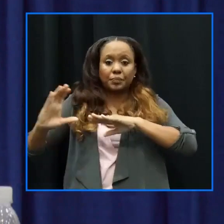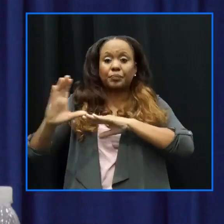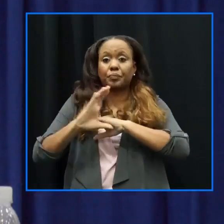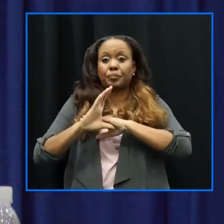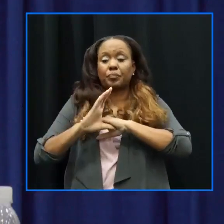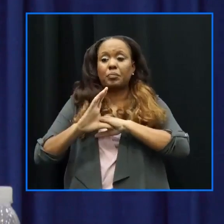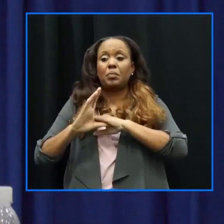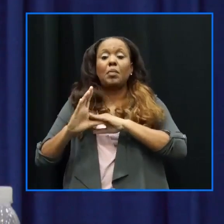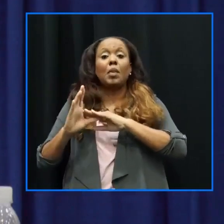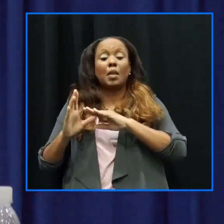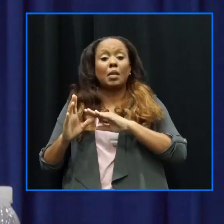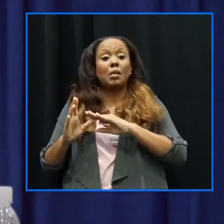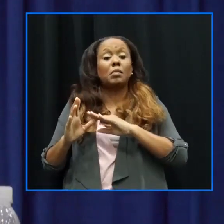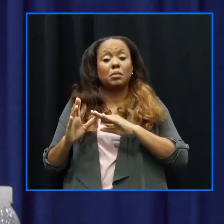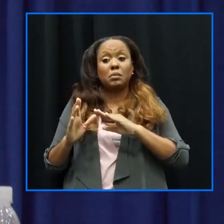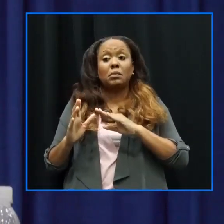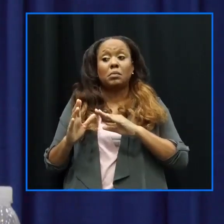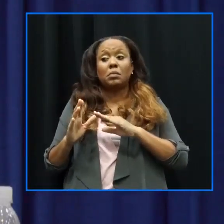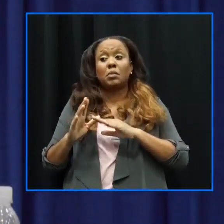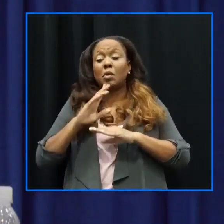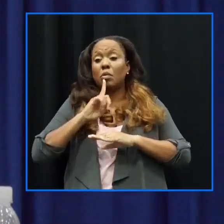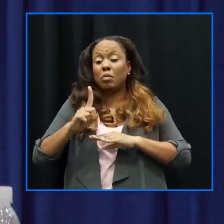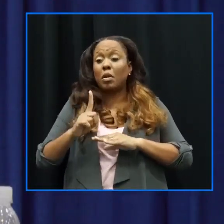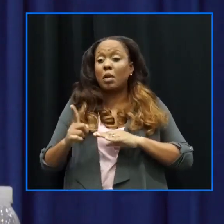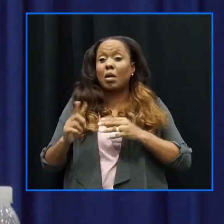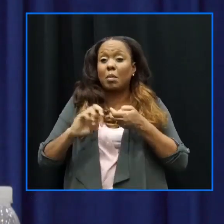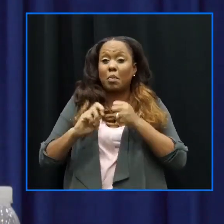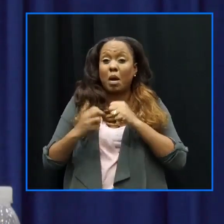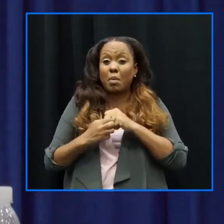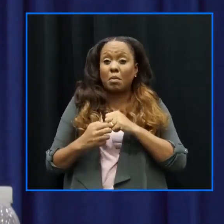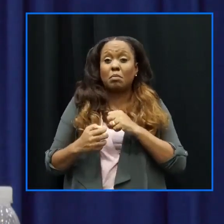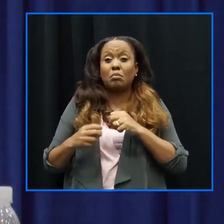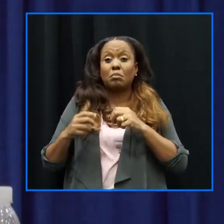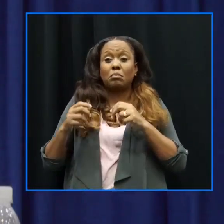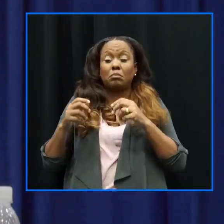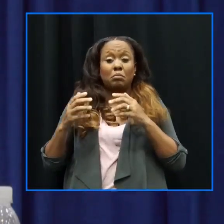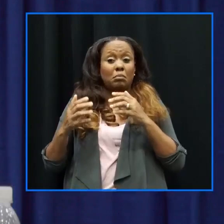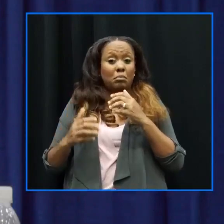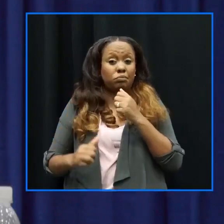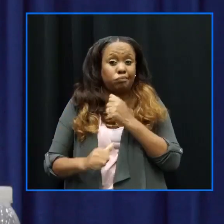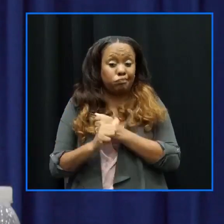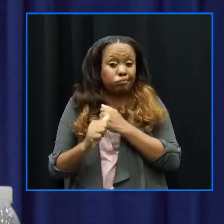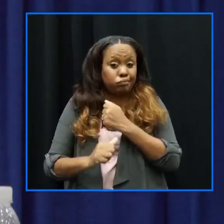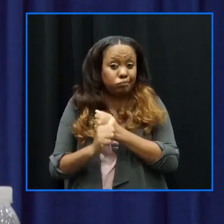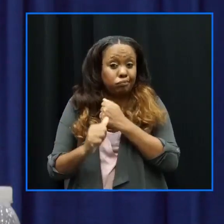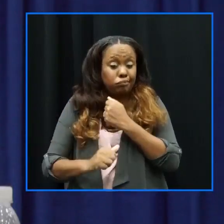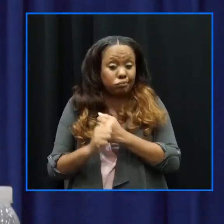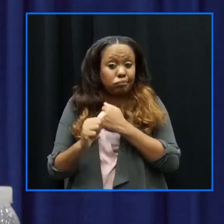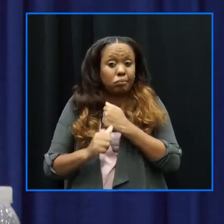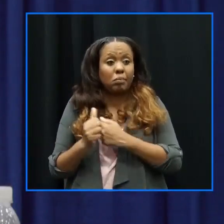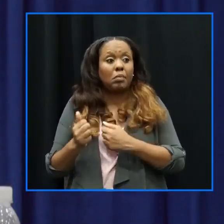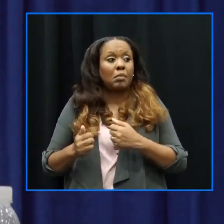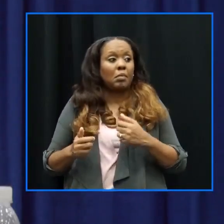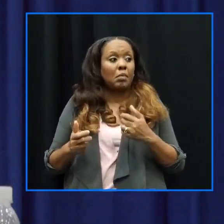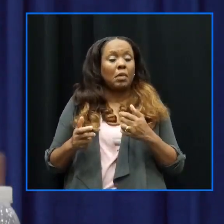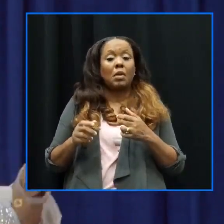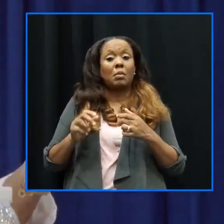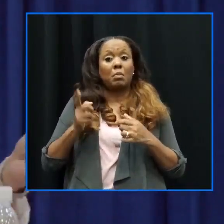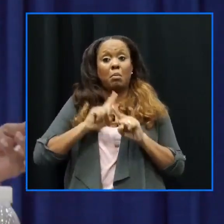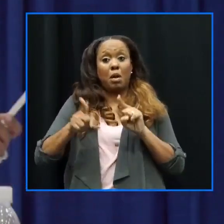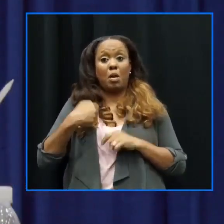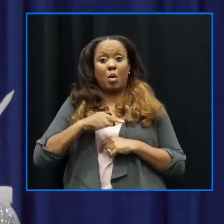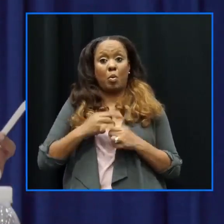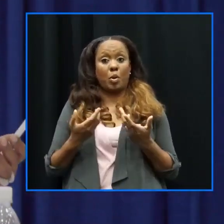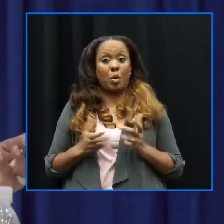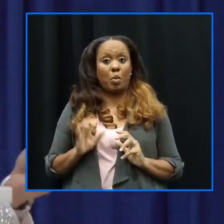talking about. We don't want that to happen to us because if that happens to us it means like with everything and we